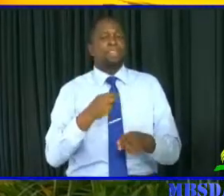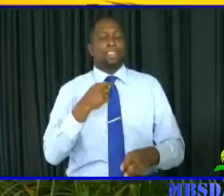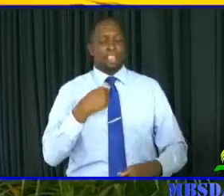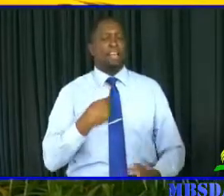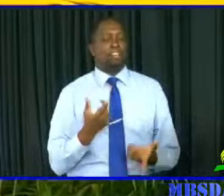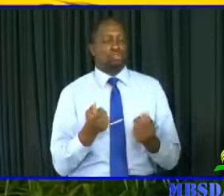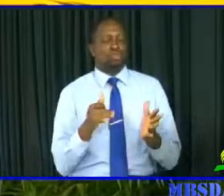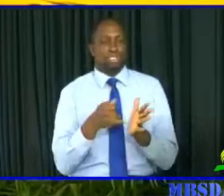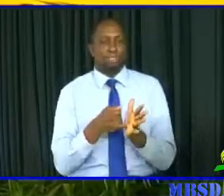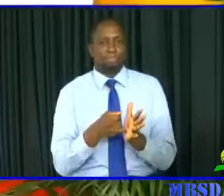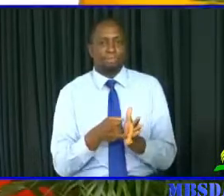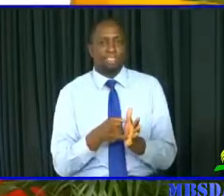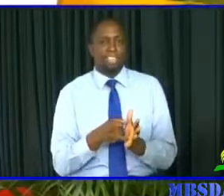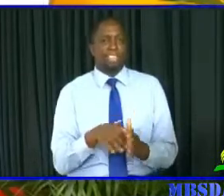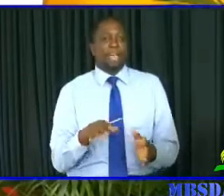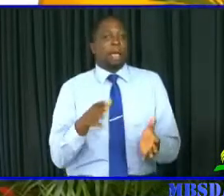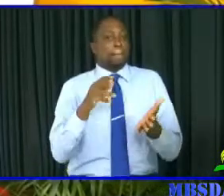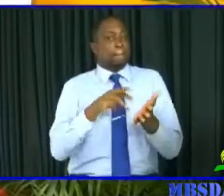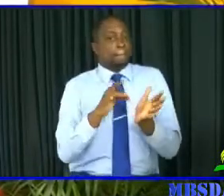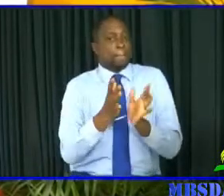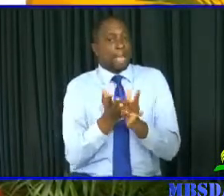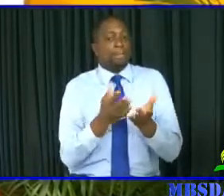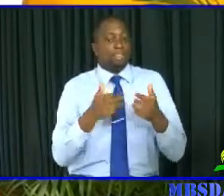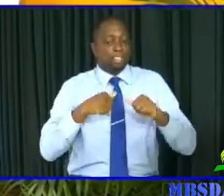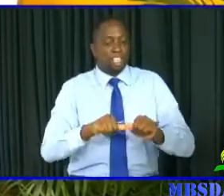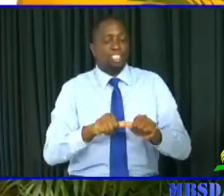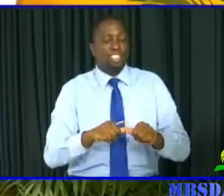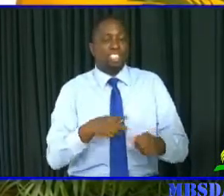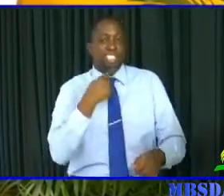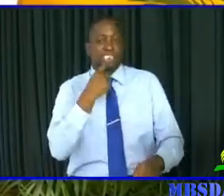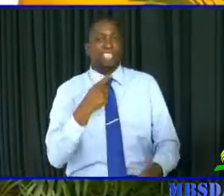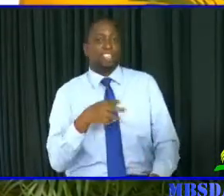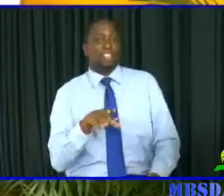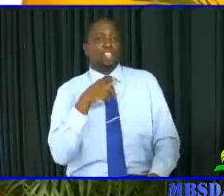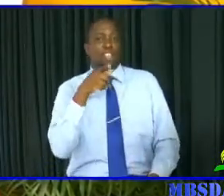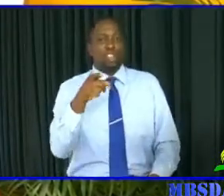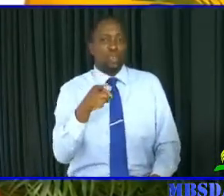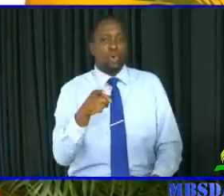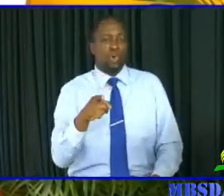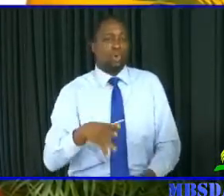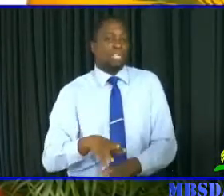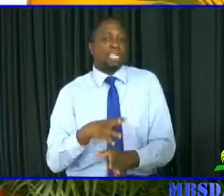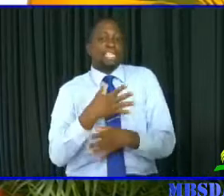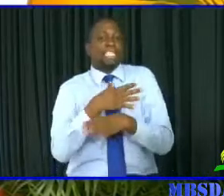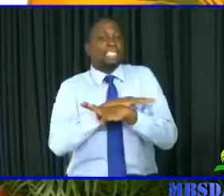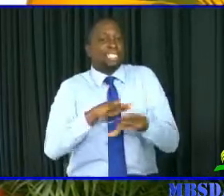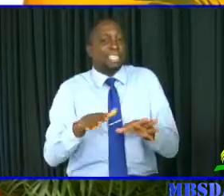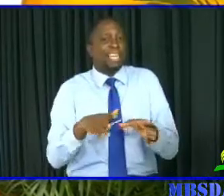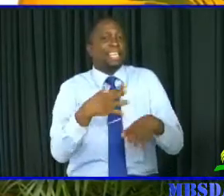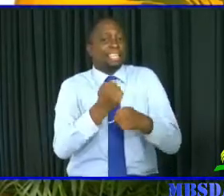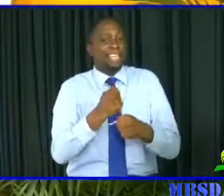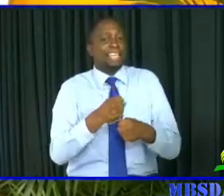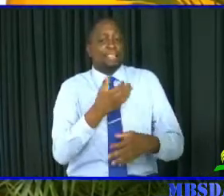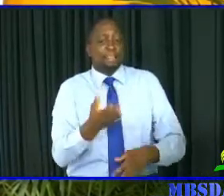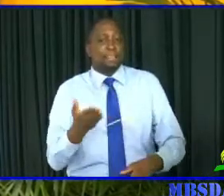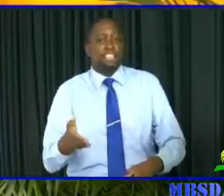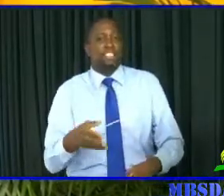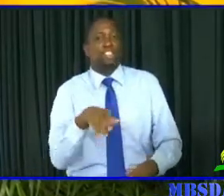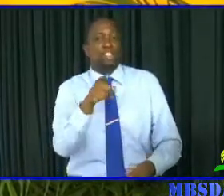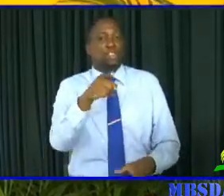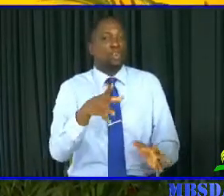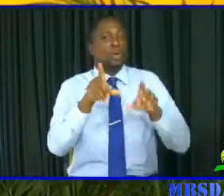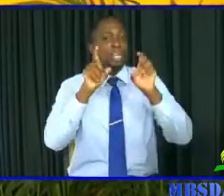in scriptures, it says that you have not because you ask not. I don't know what your need